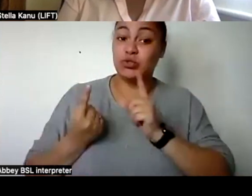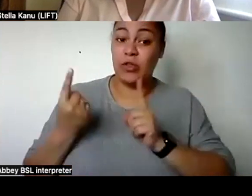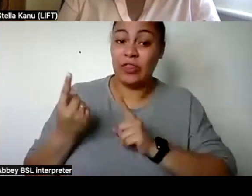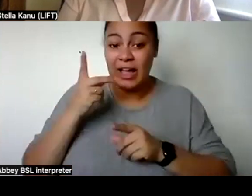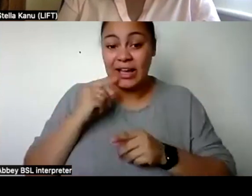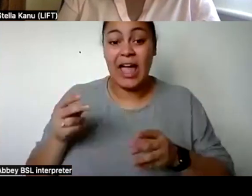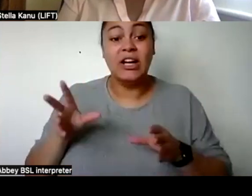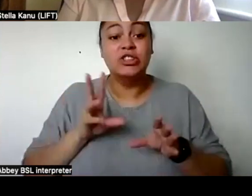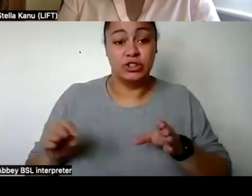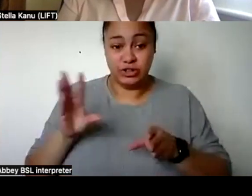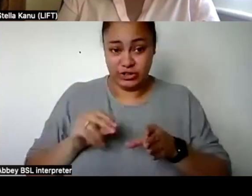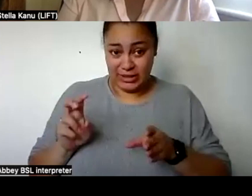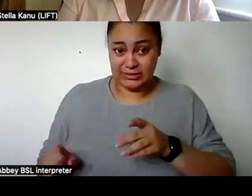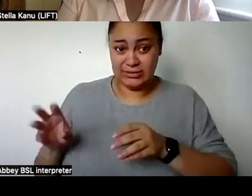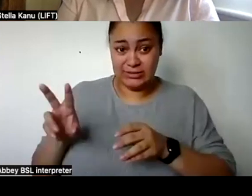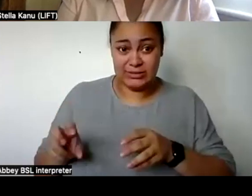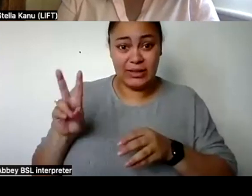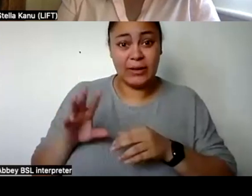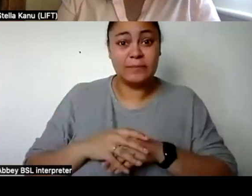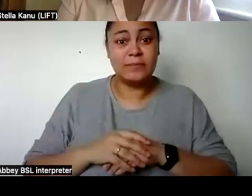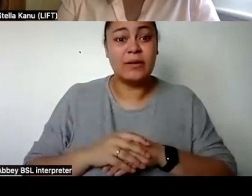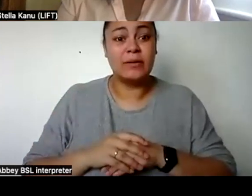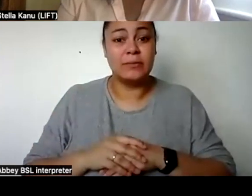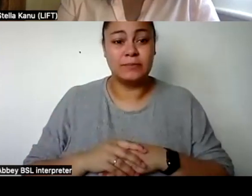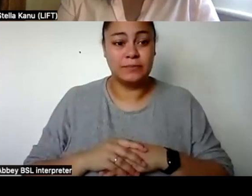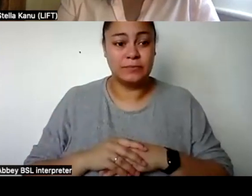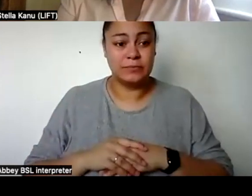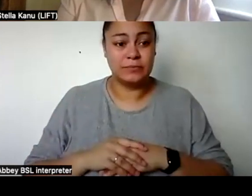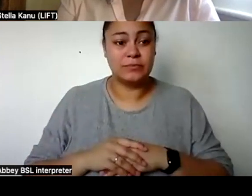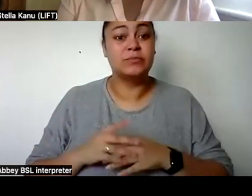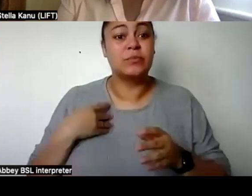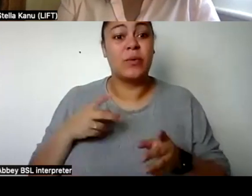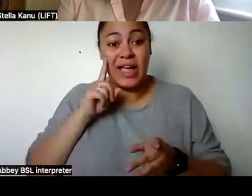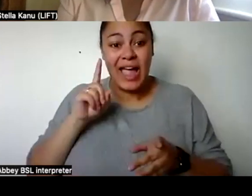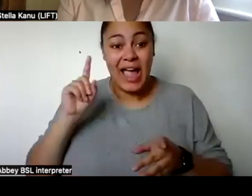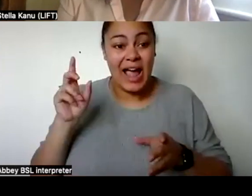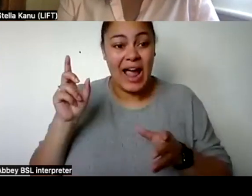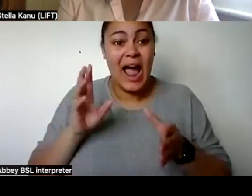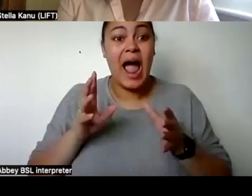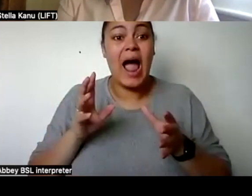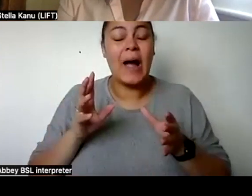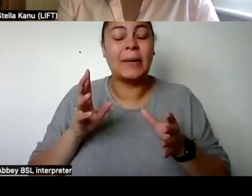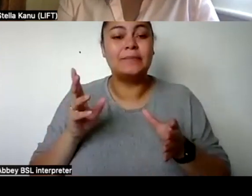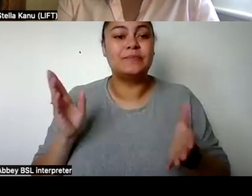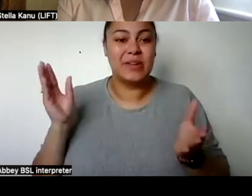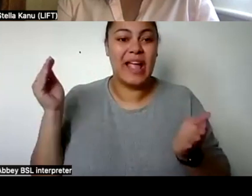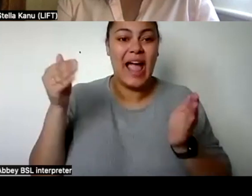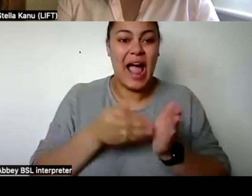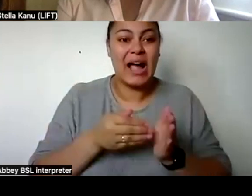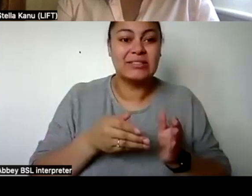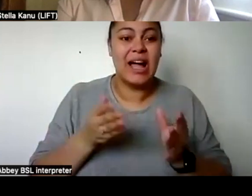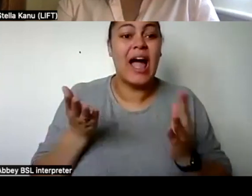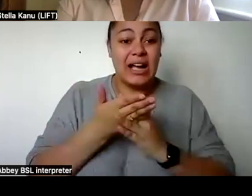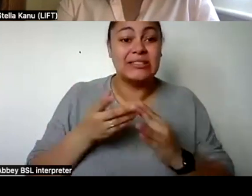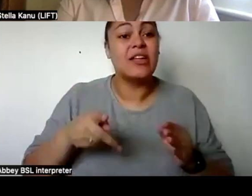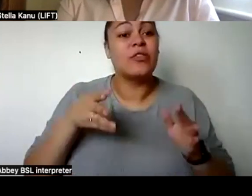a social platform, Mighty Networks, where you can access that from the community link from the Freelance Futures website. We'll